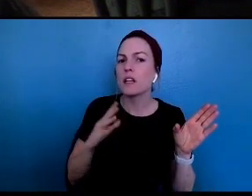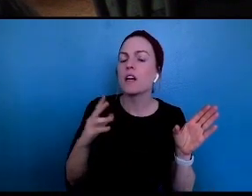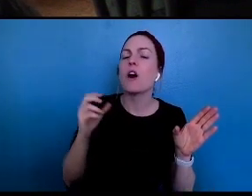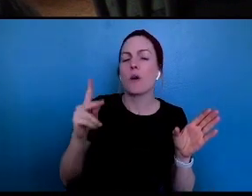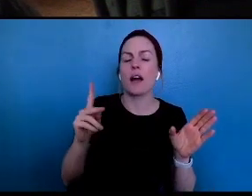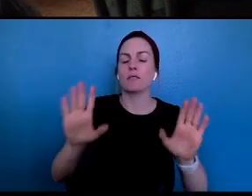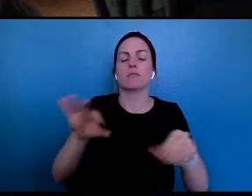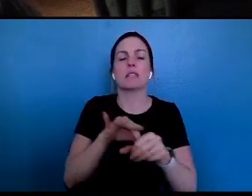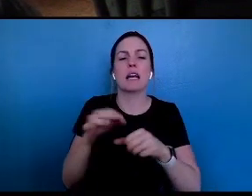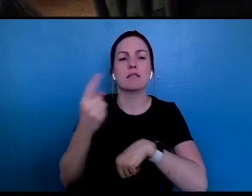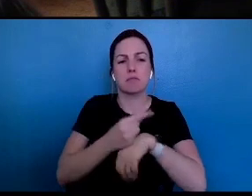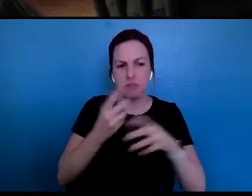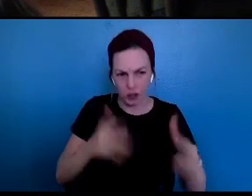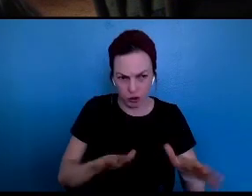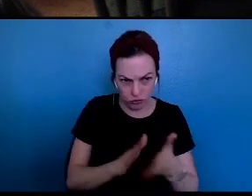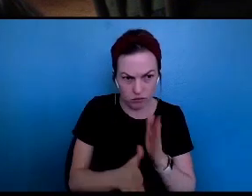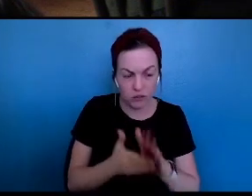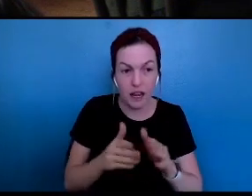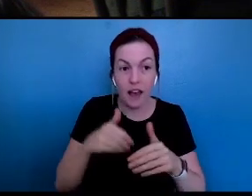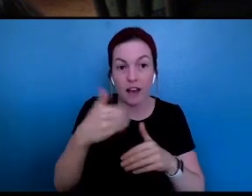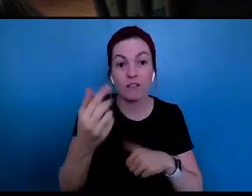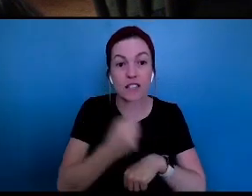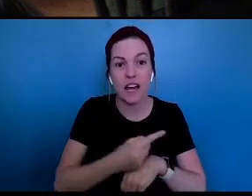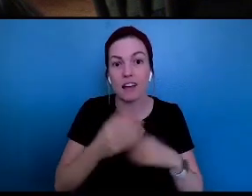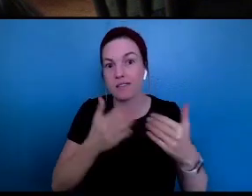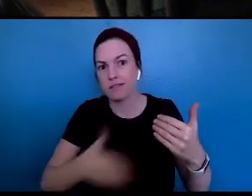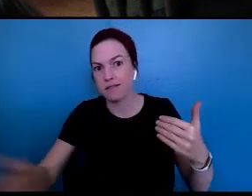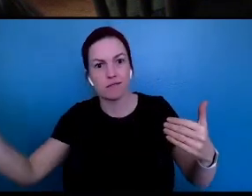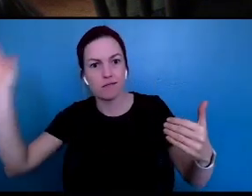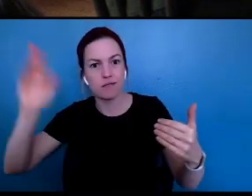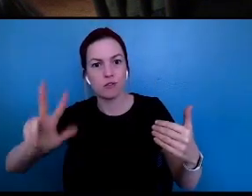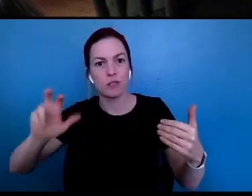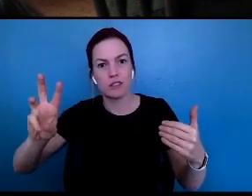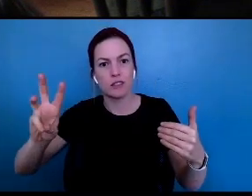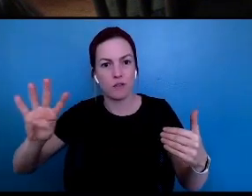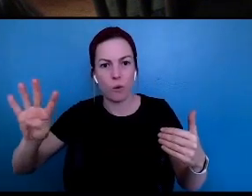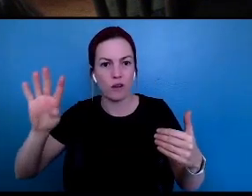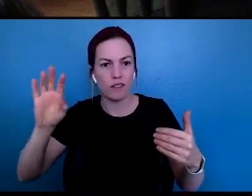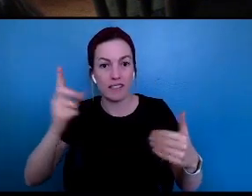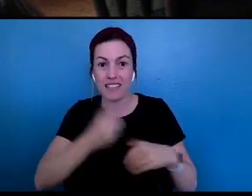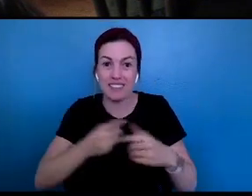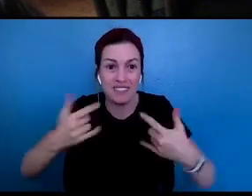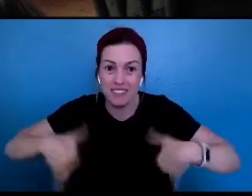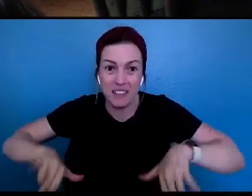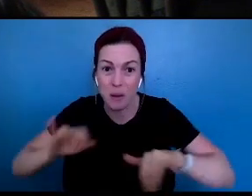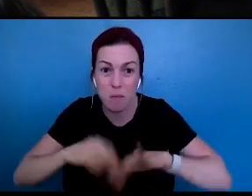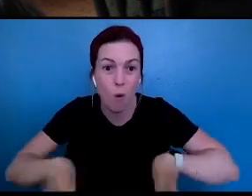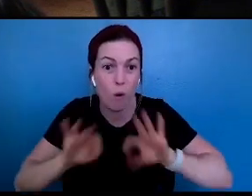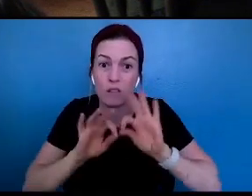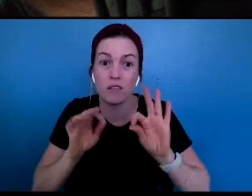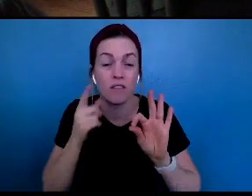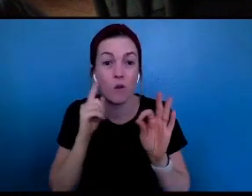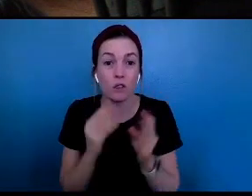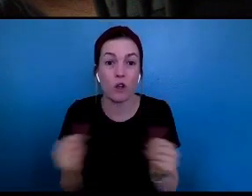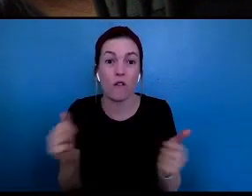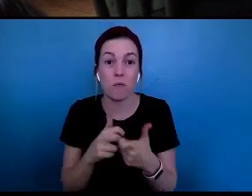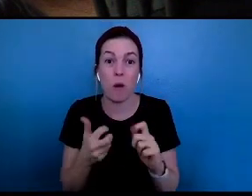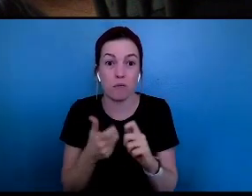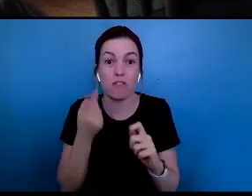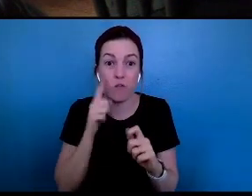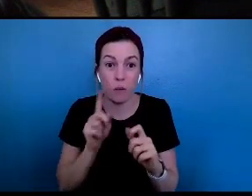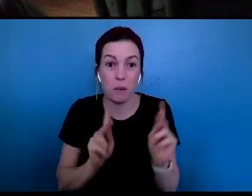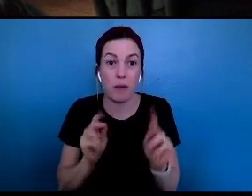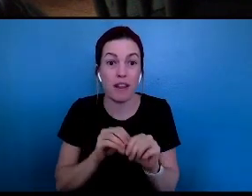and the other 364 days, which is frankly so important in terms of solving problems for real people in their